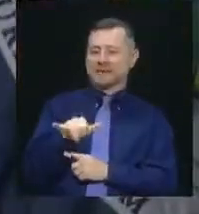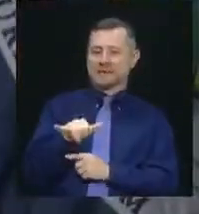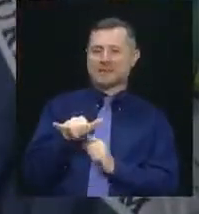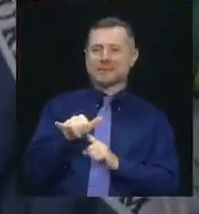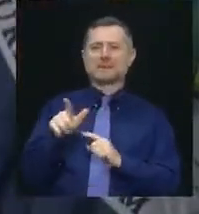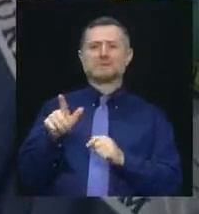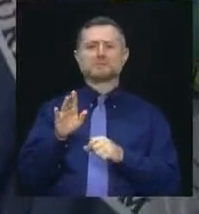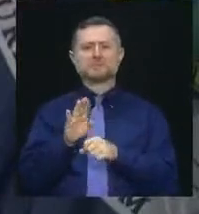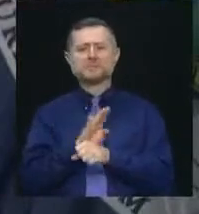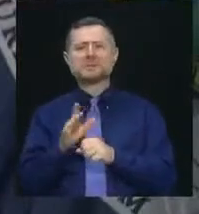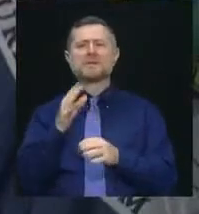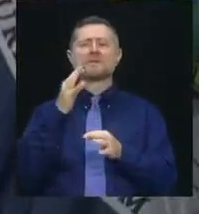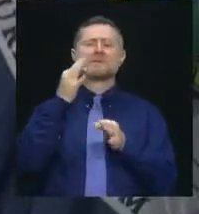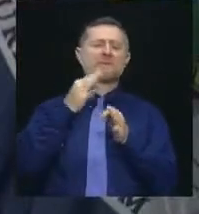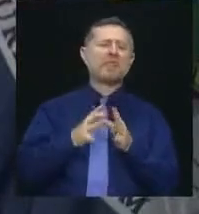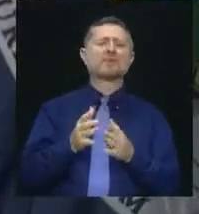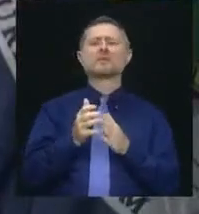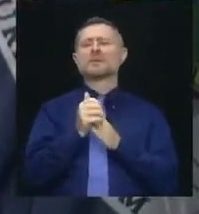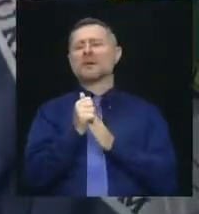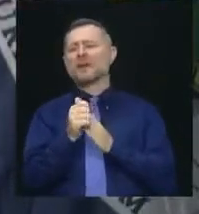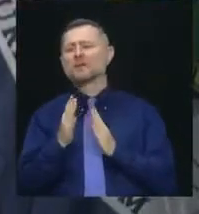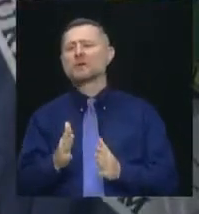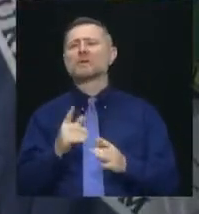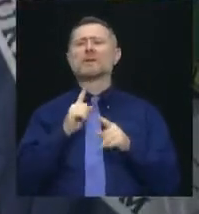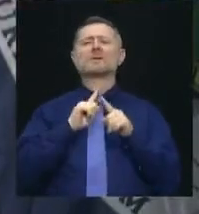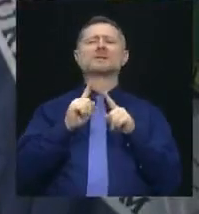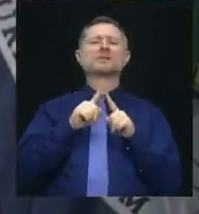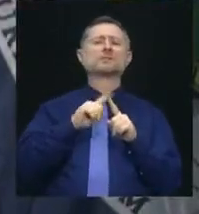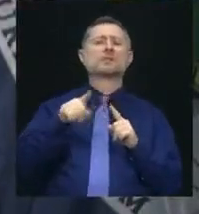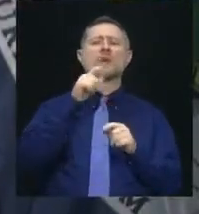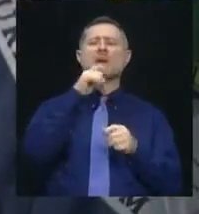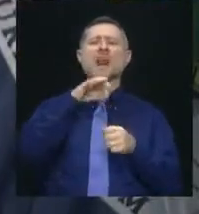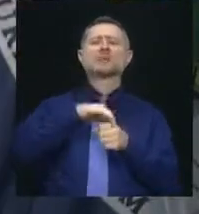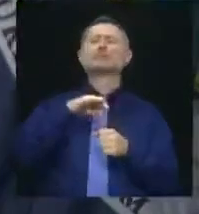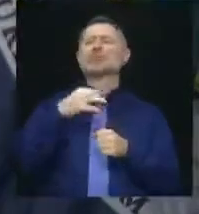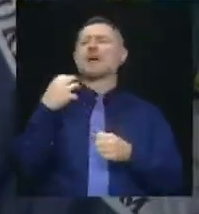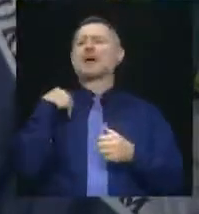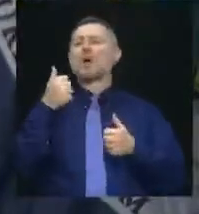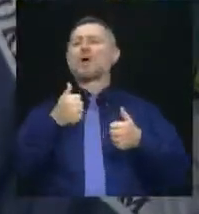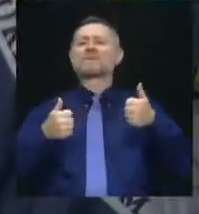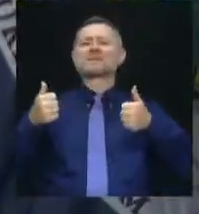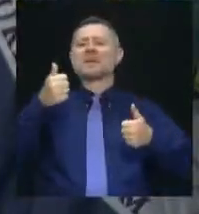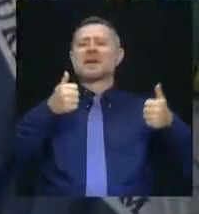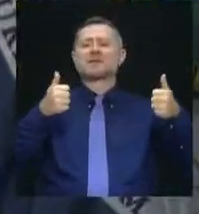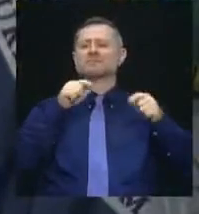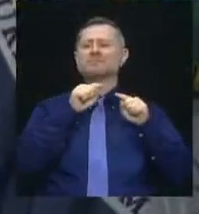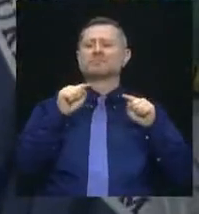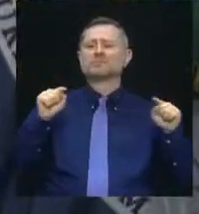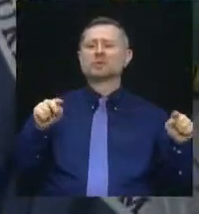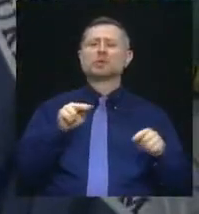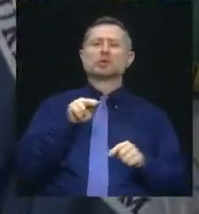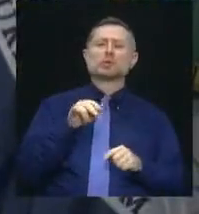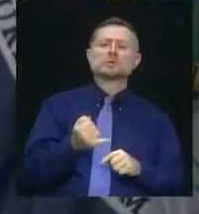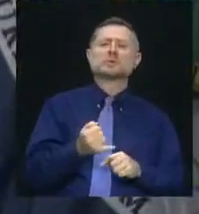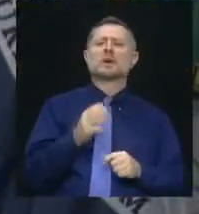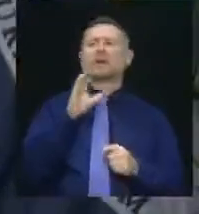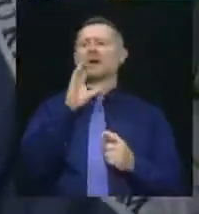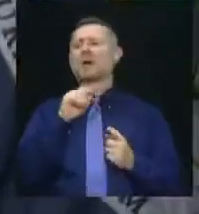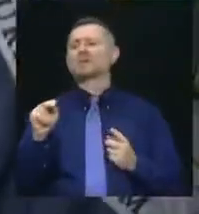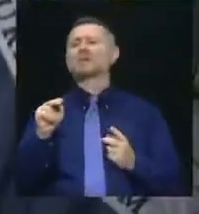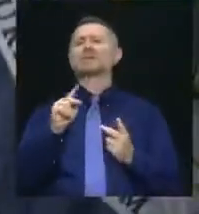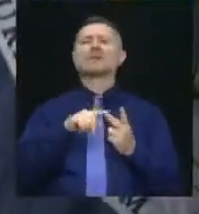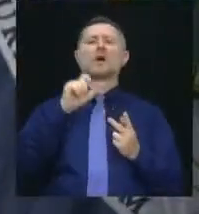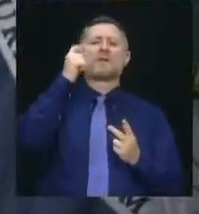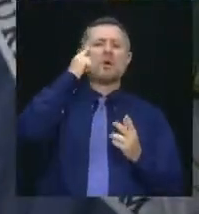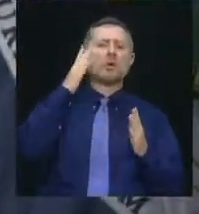other state elected officials, as well as our tri-state governors. I look forward to working with each and every one of them and all of you